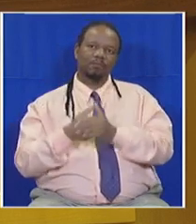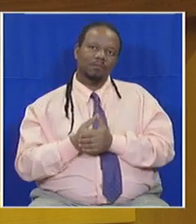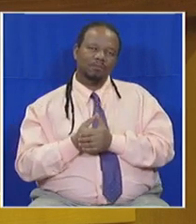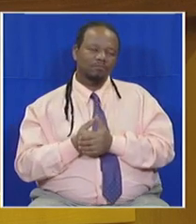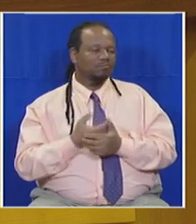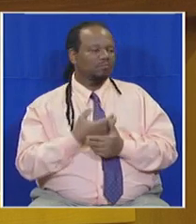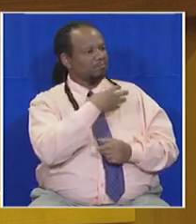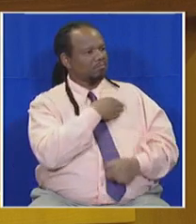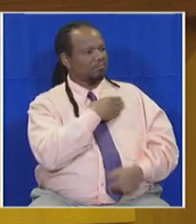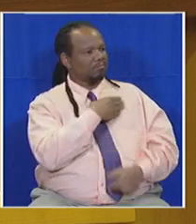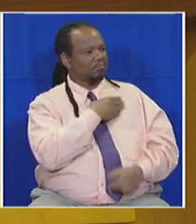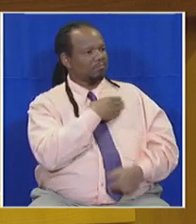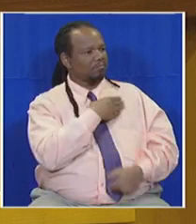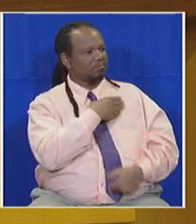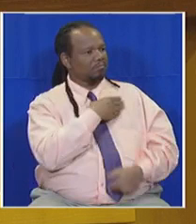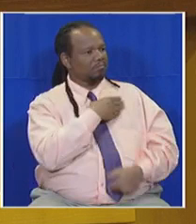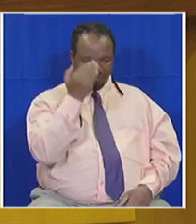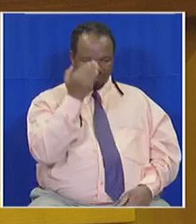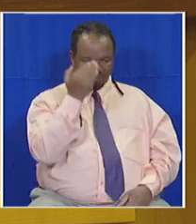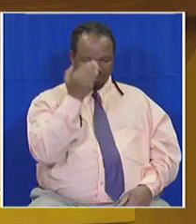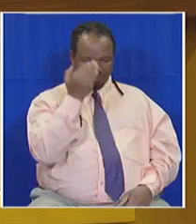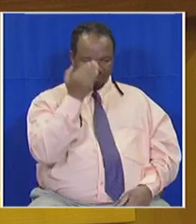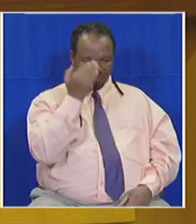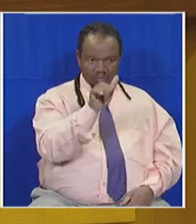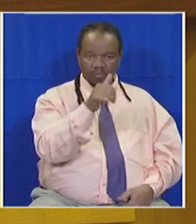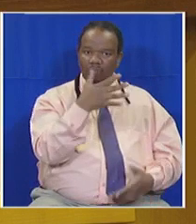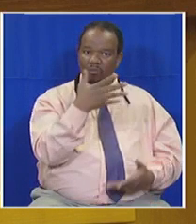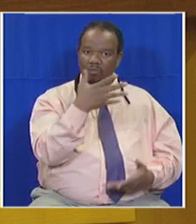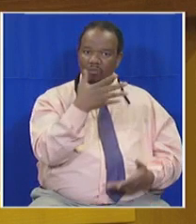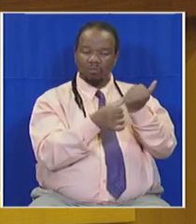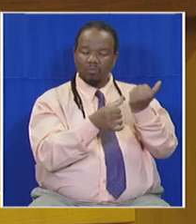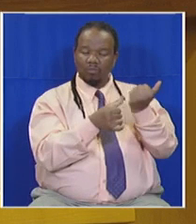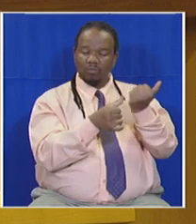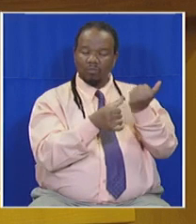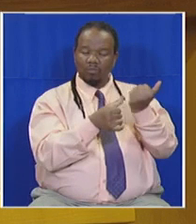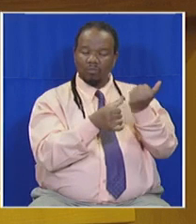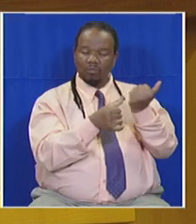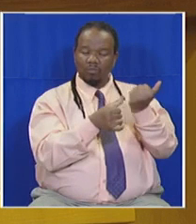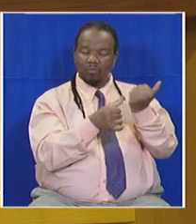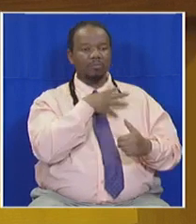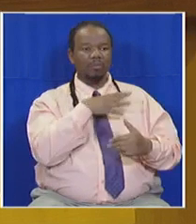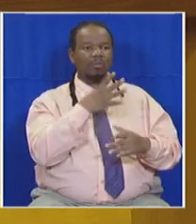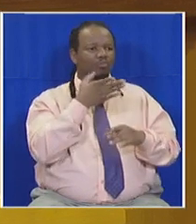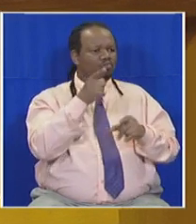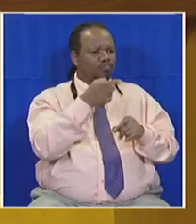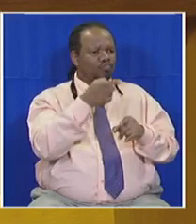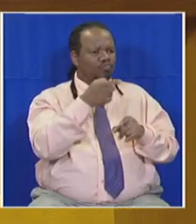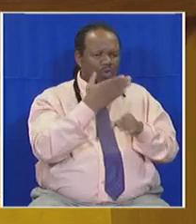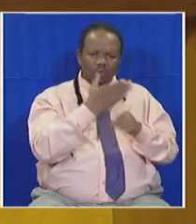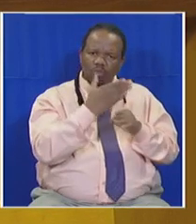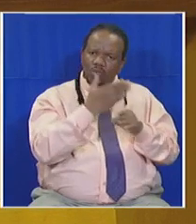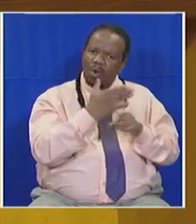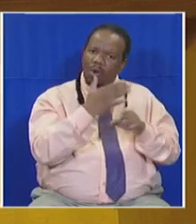Minister, we know that you and your active deputy ministers have been working hard developing integrated